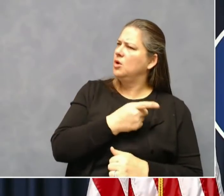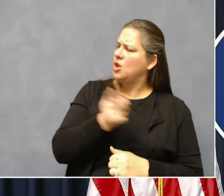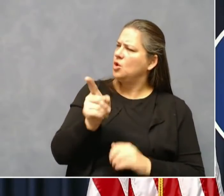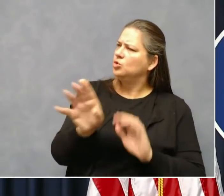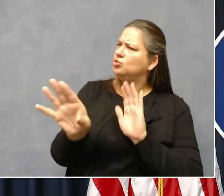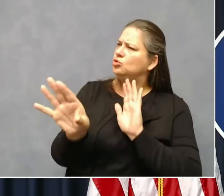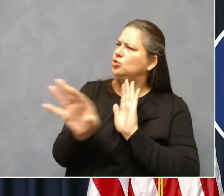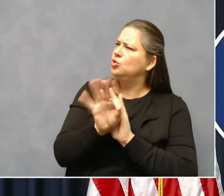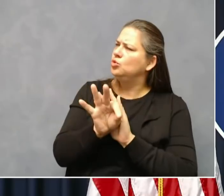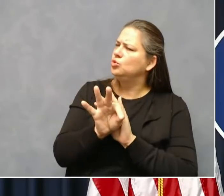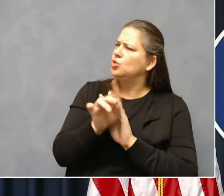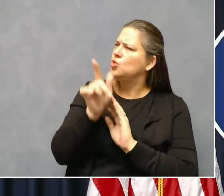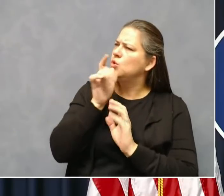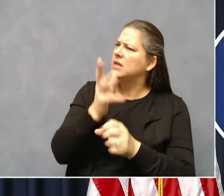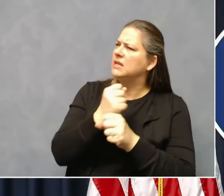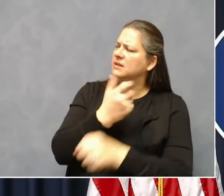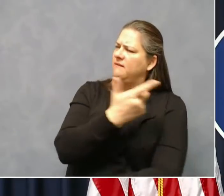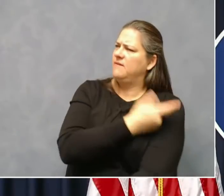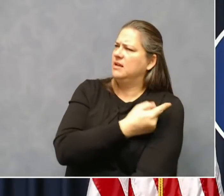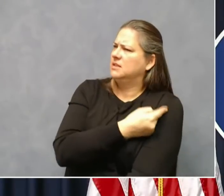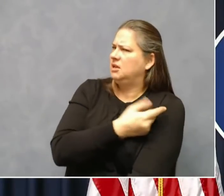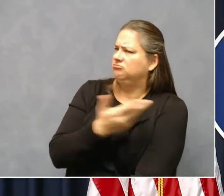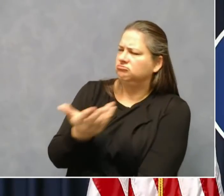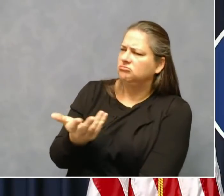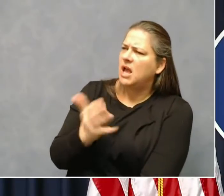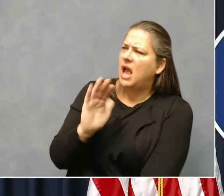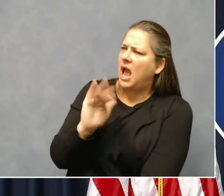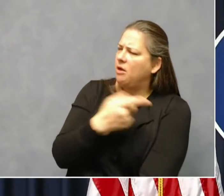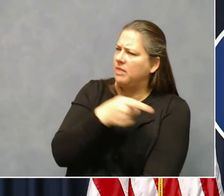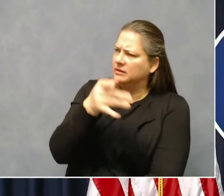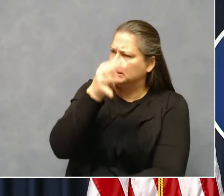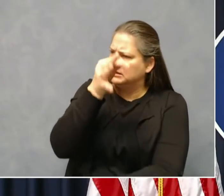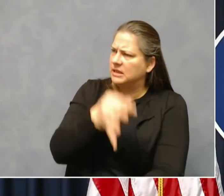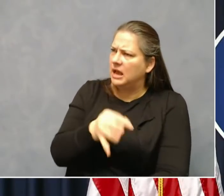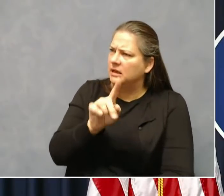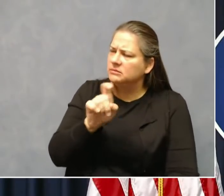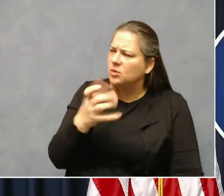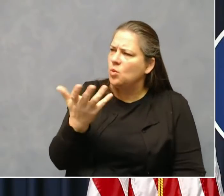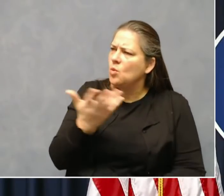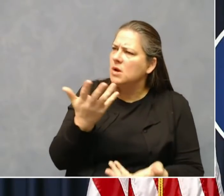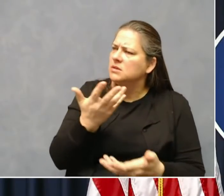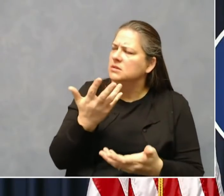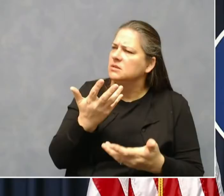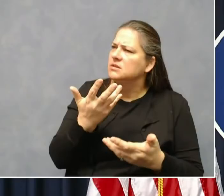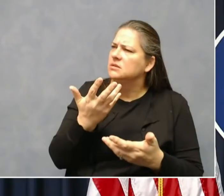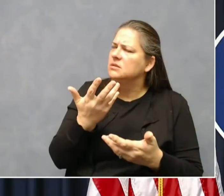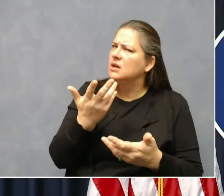the vaccine on this first batch, and will it be direct shipped to hospitals by?